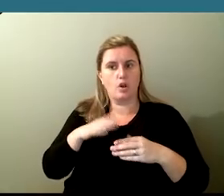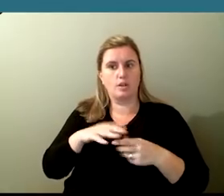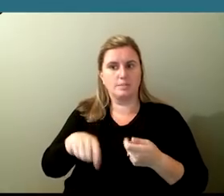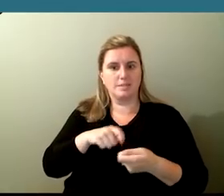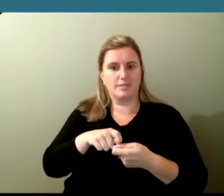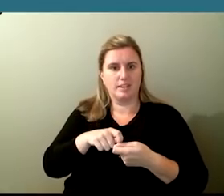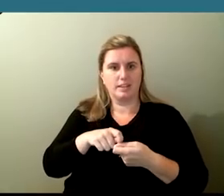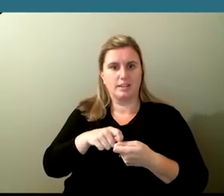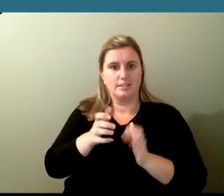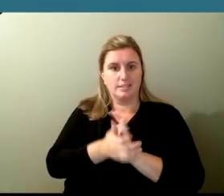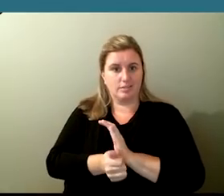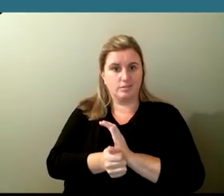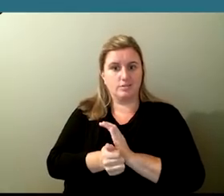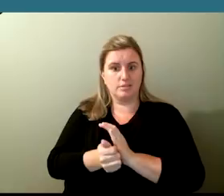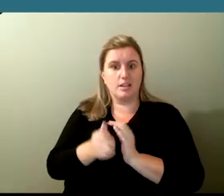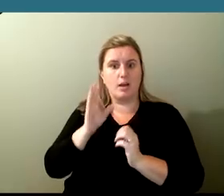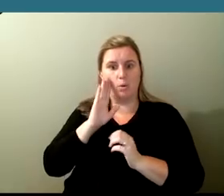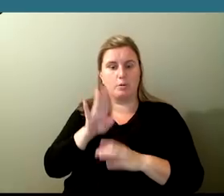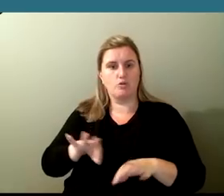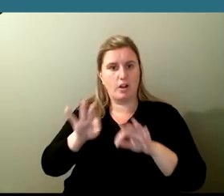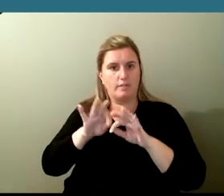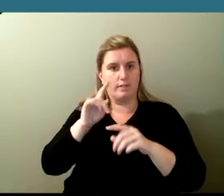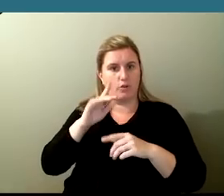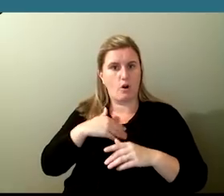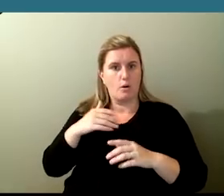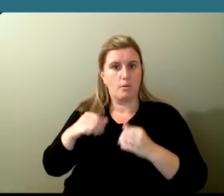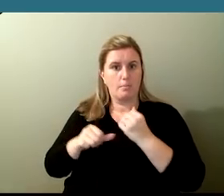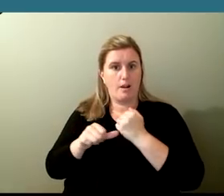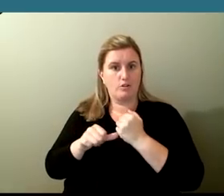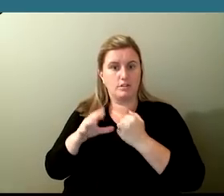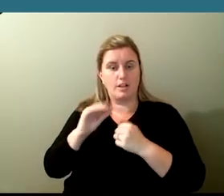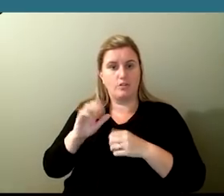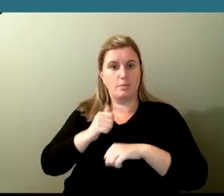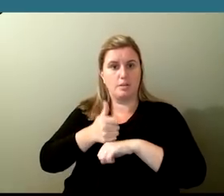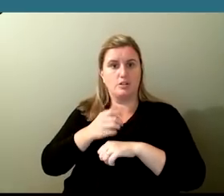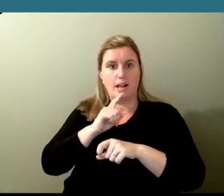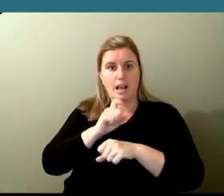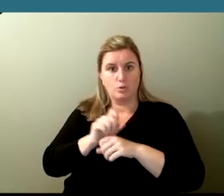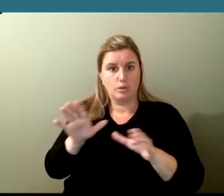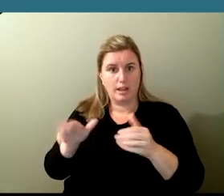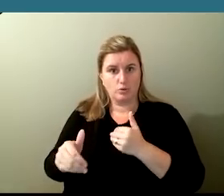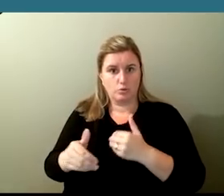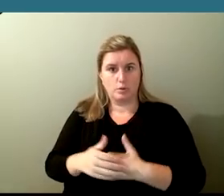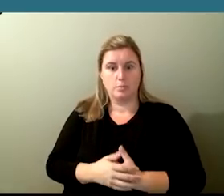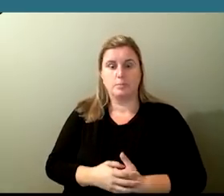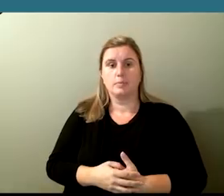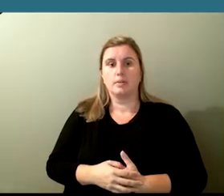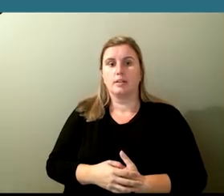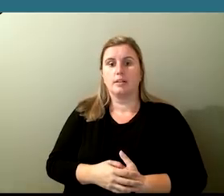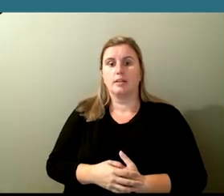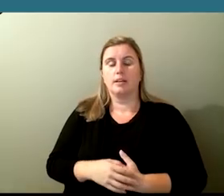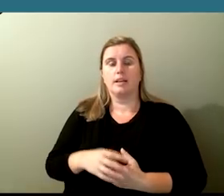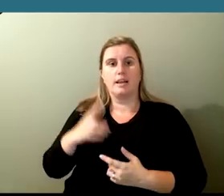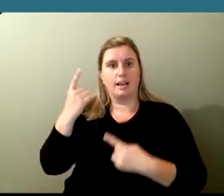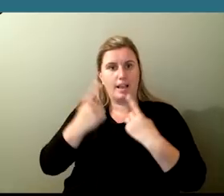specific skills that are going to be relevant for our peer educators in their implementation in actual classrooms. It accounts